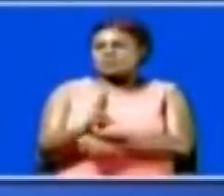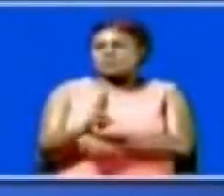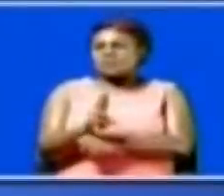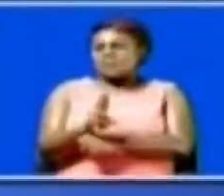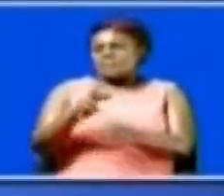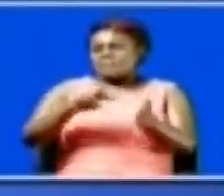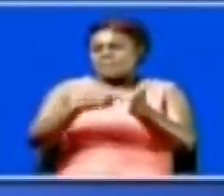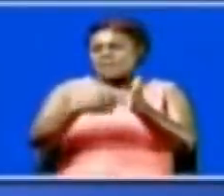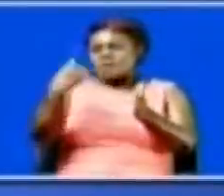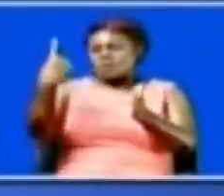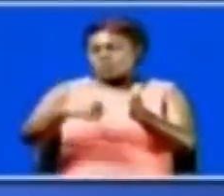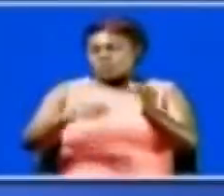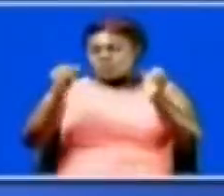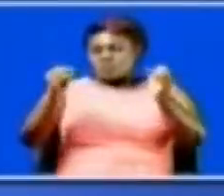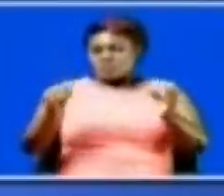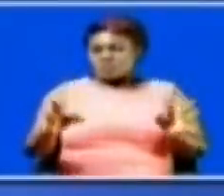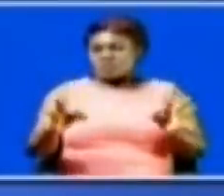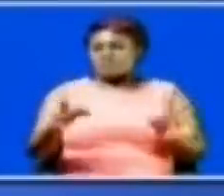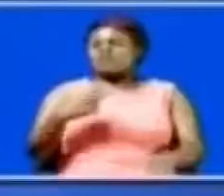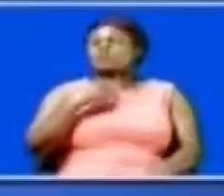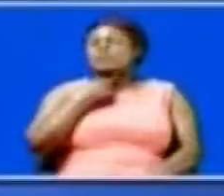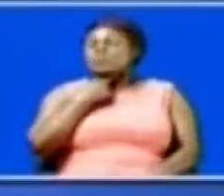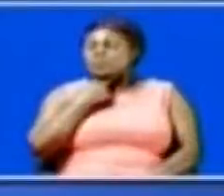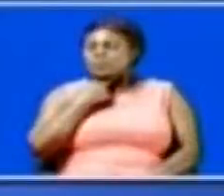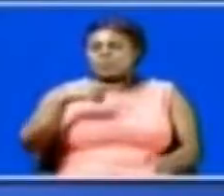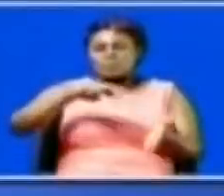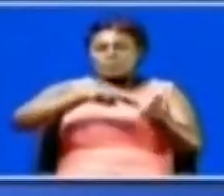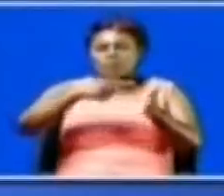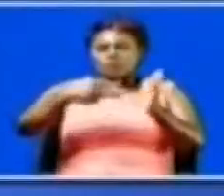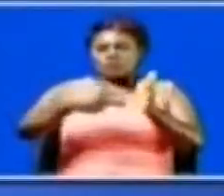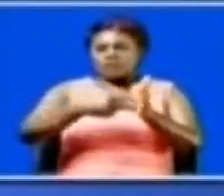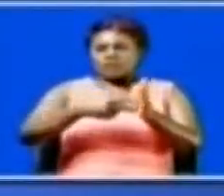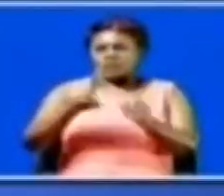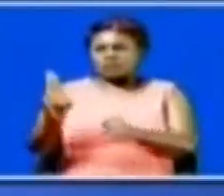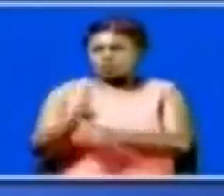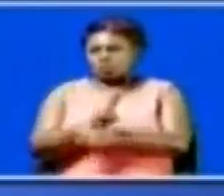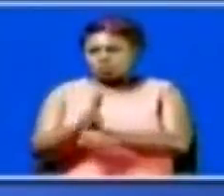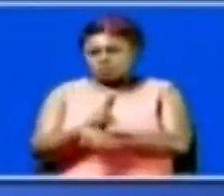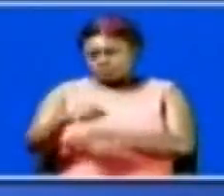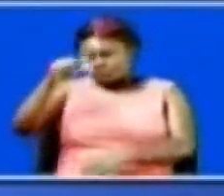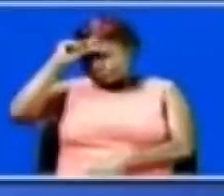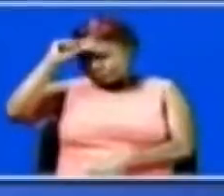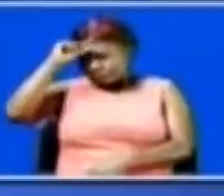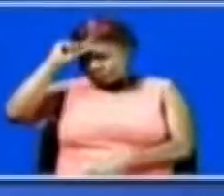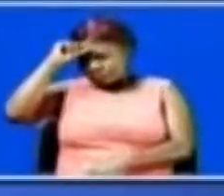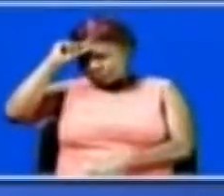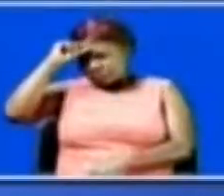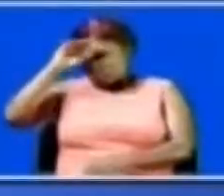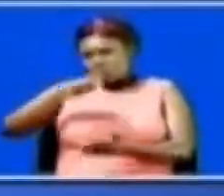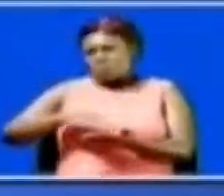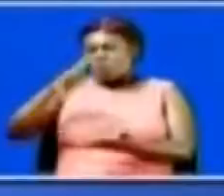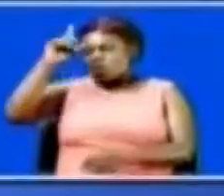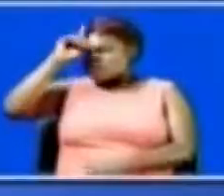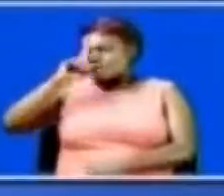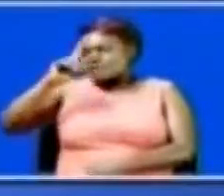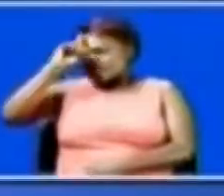And that means that is if you freeze development expenditure. Mm-hmm. So the government is in much more